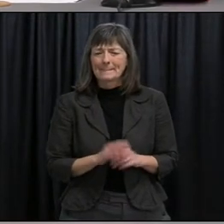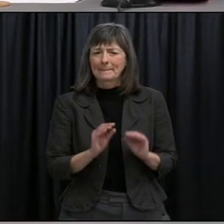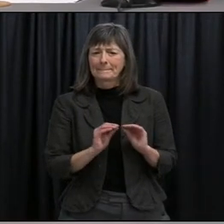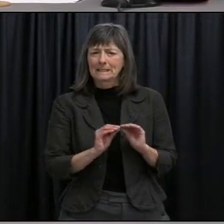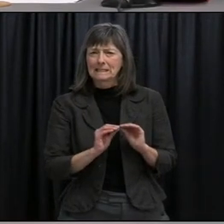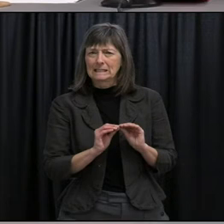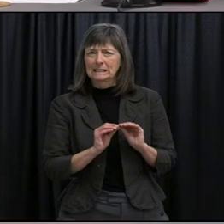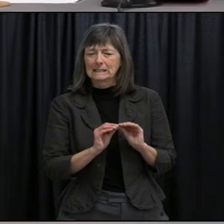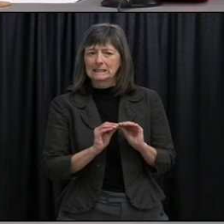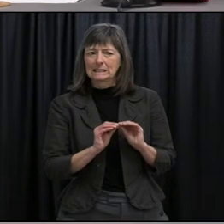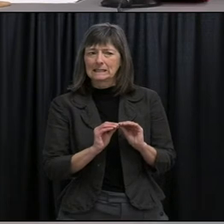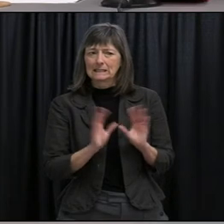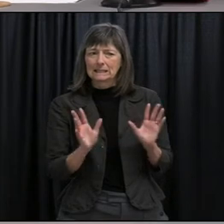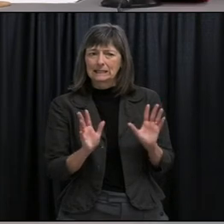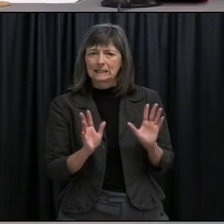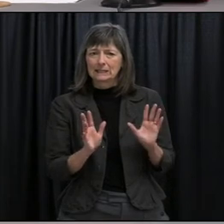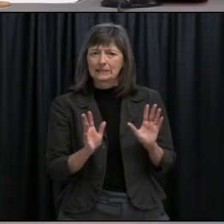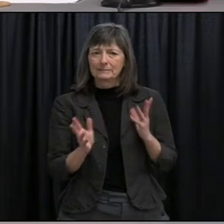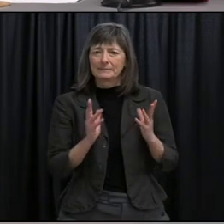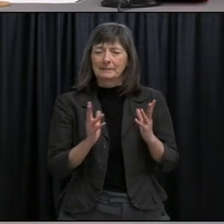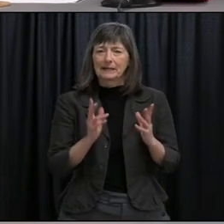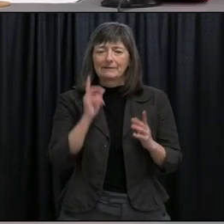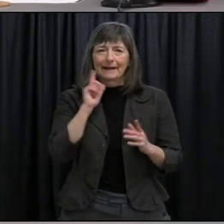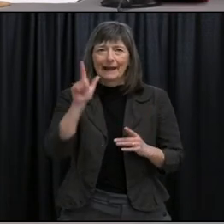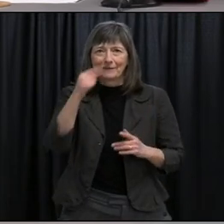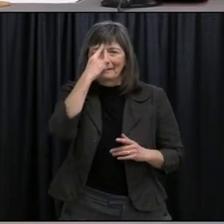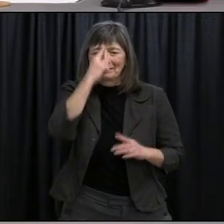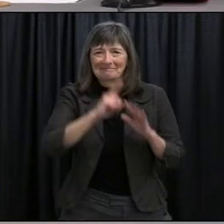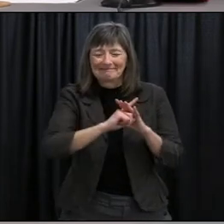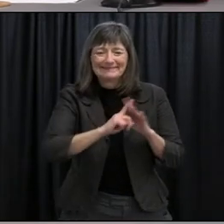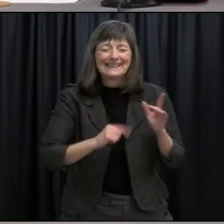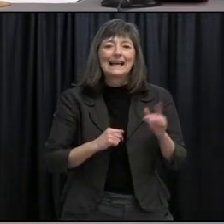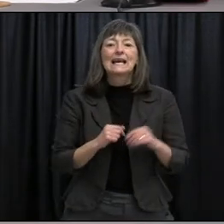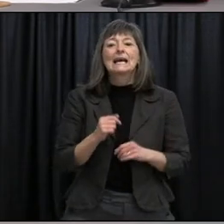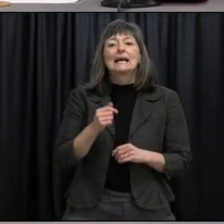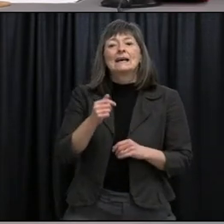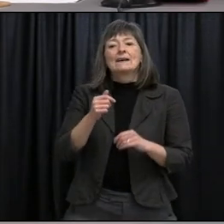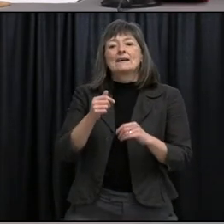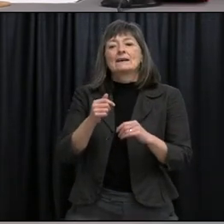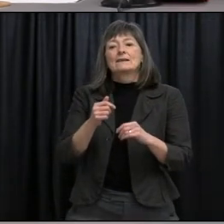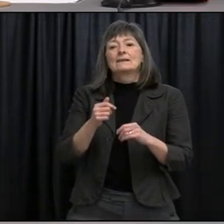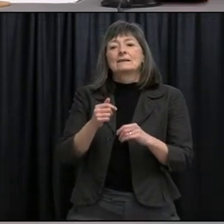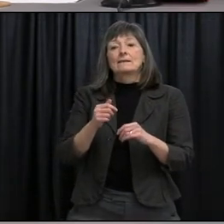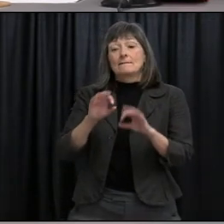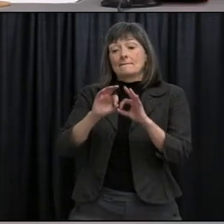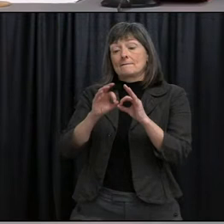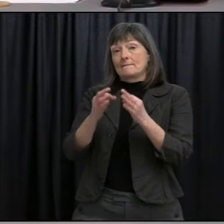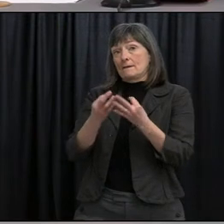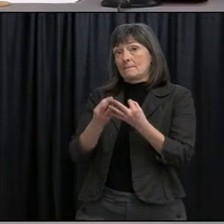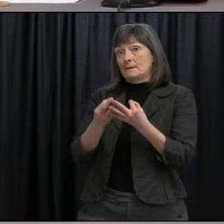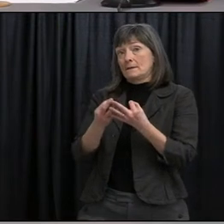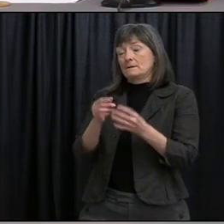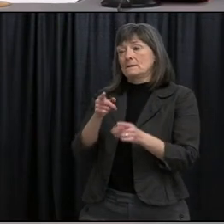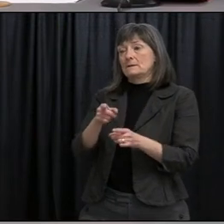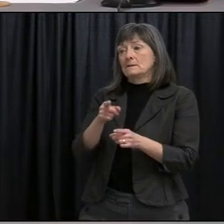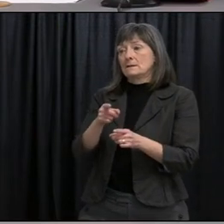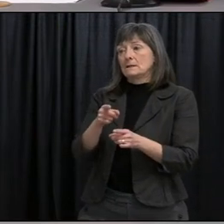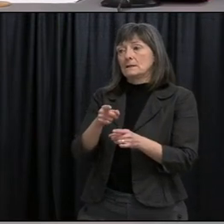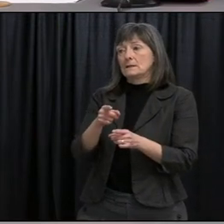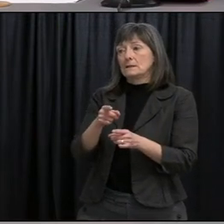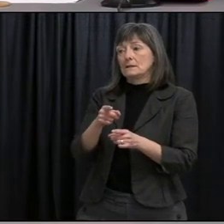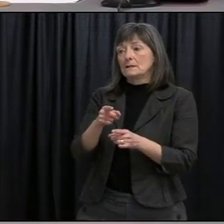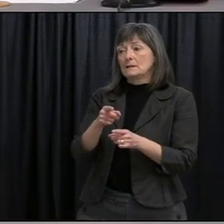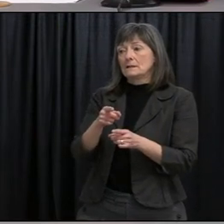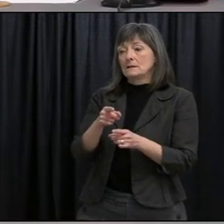covered rather than lose it after the call. The coverage for families that have to stay home or kids that can't